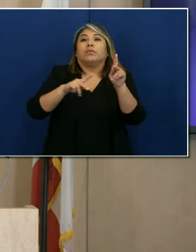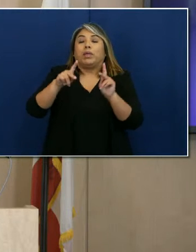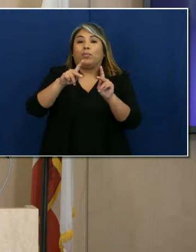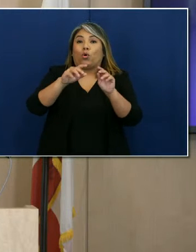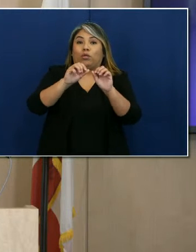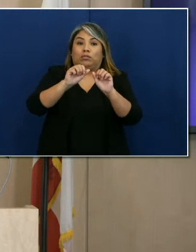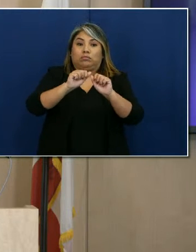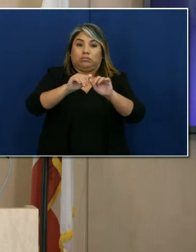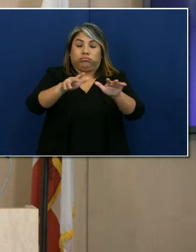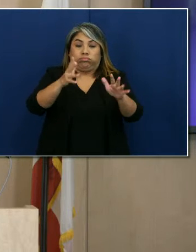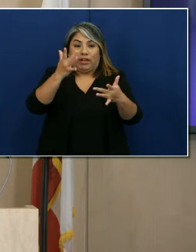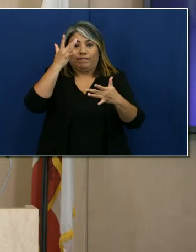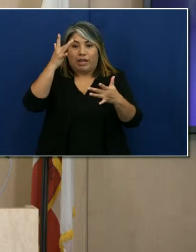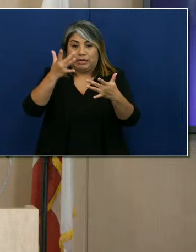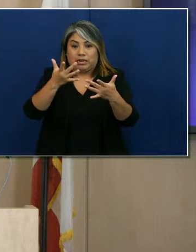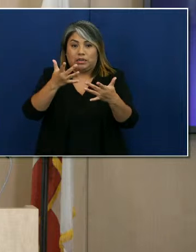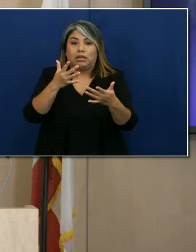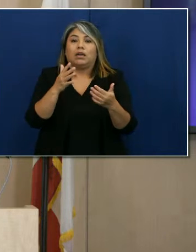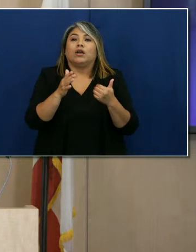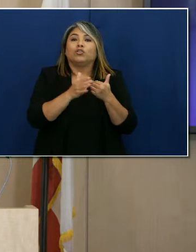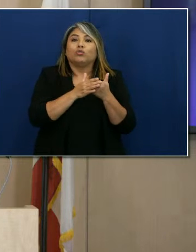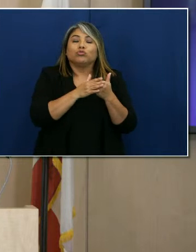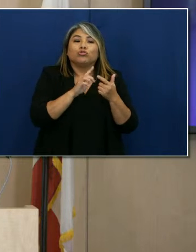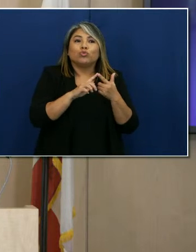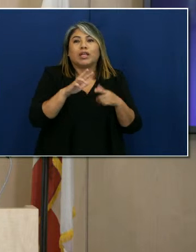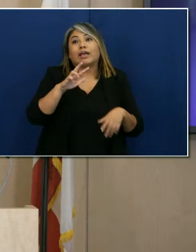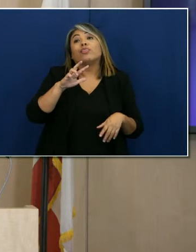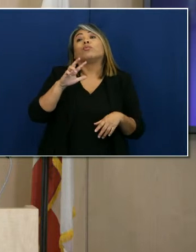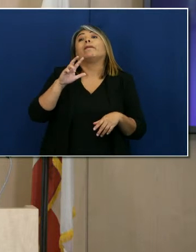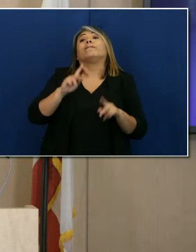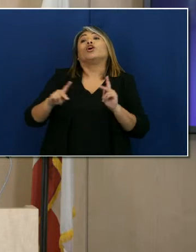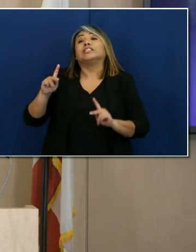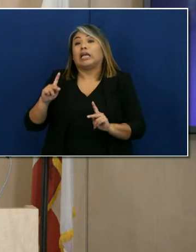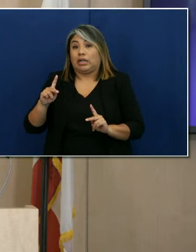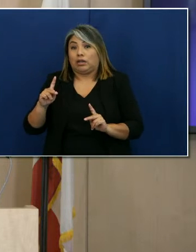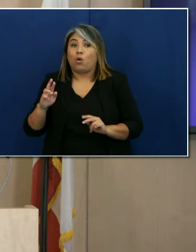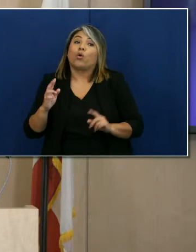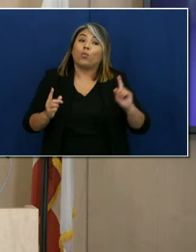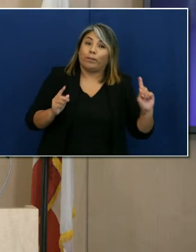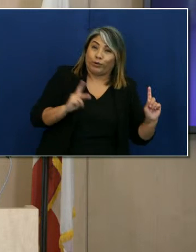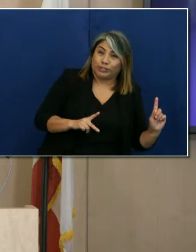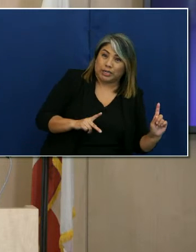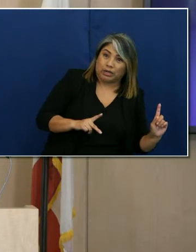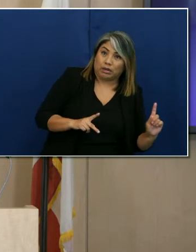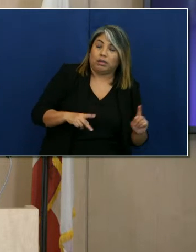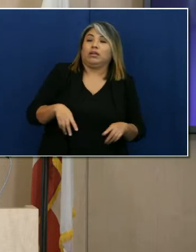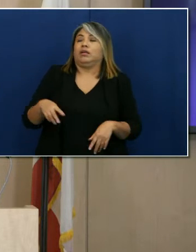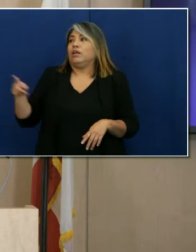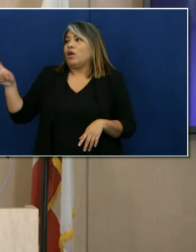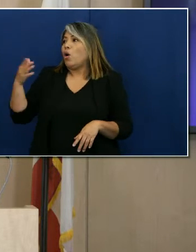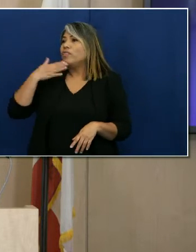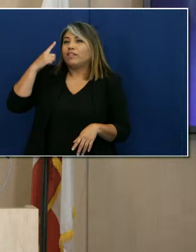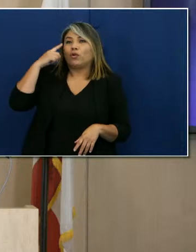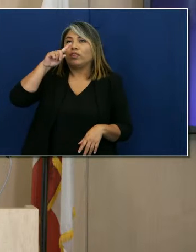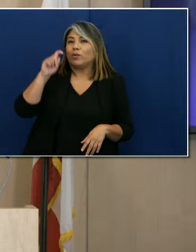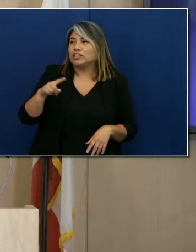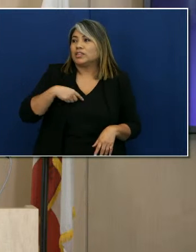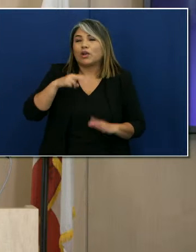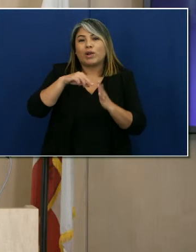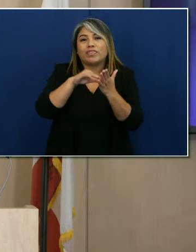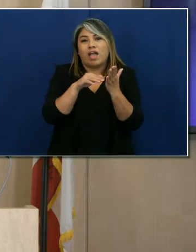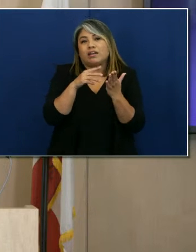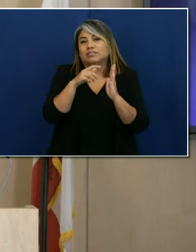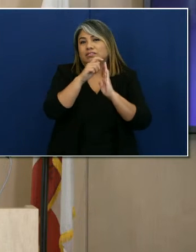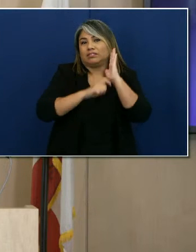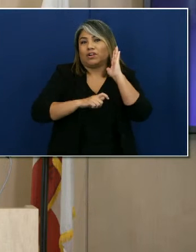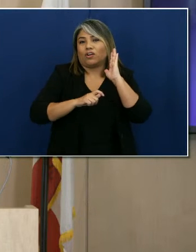an outbreak closer to the 3-person threshold? Yeah, thanks for that question. I actually read that article in the Atlantic